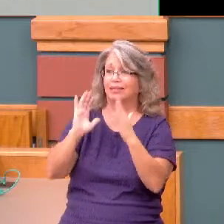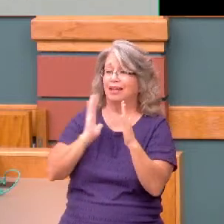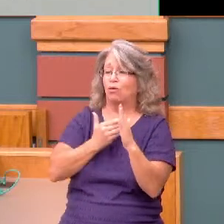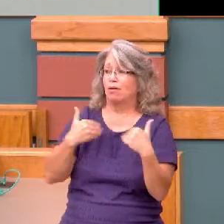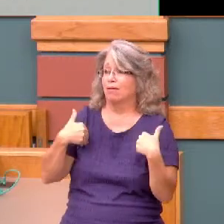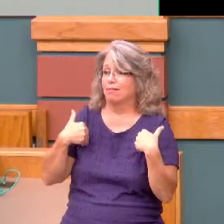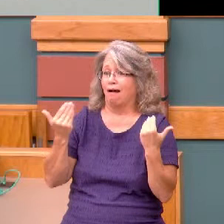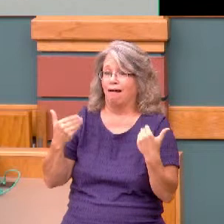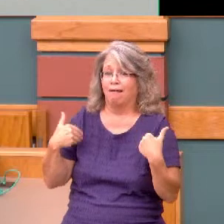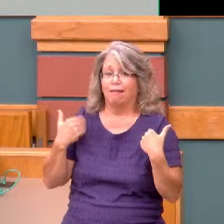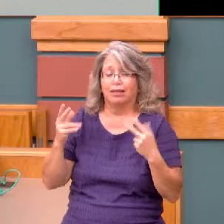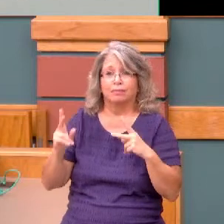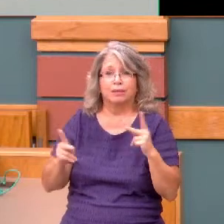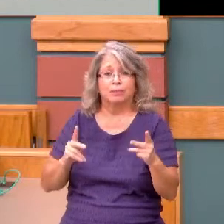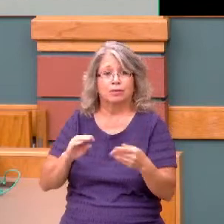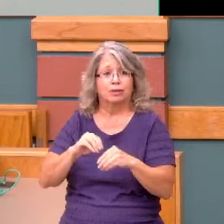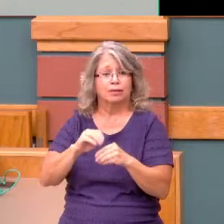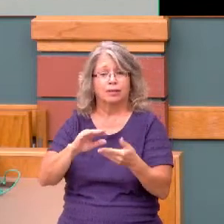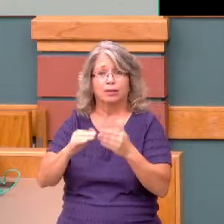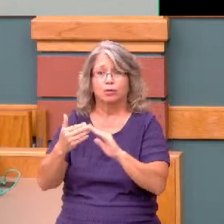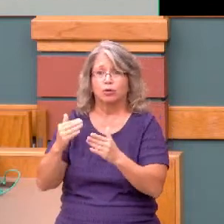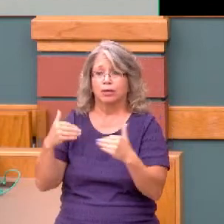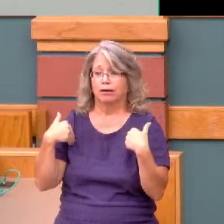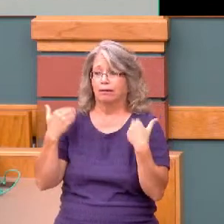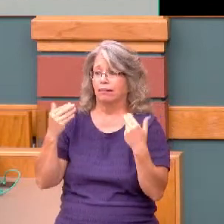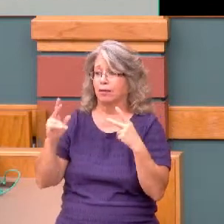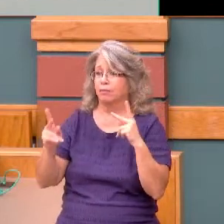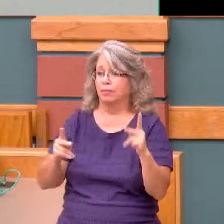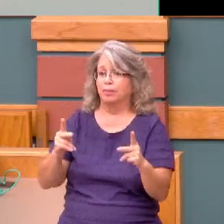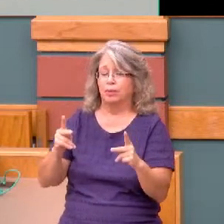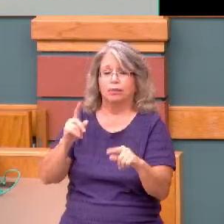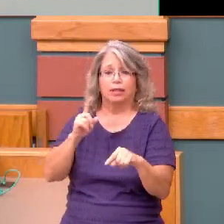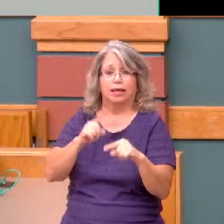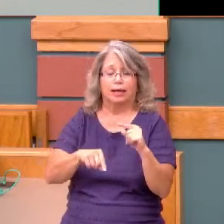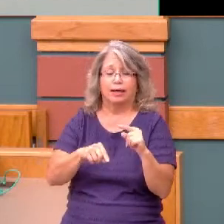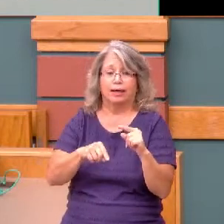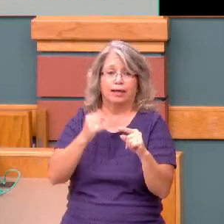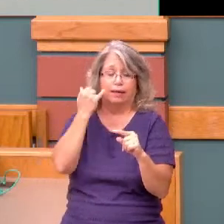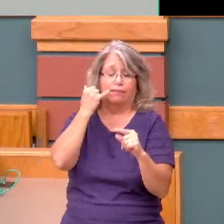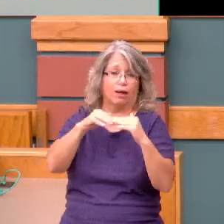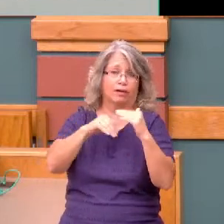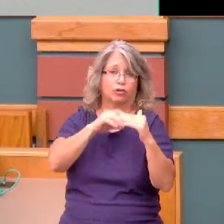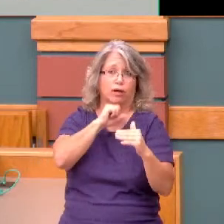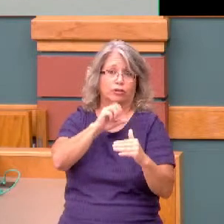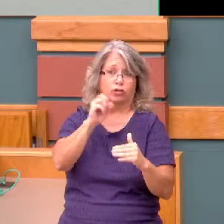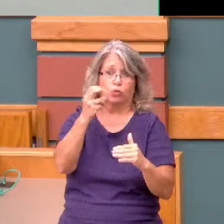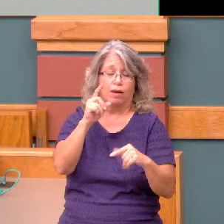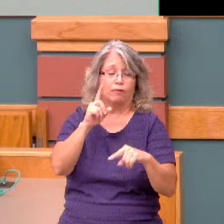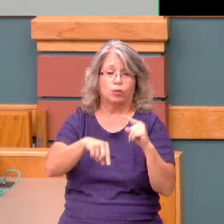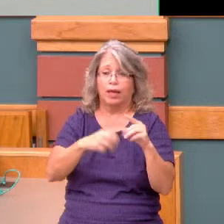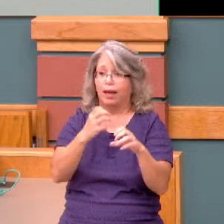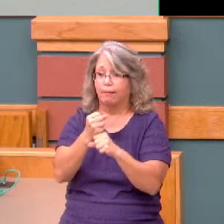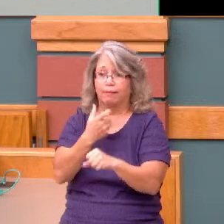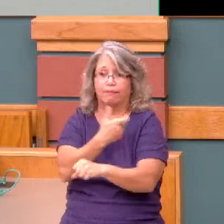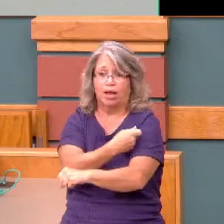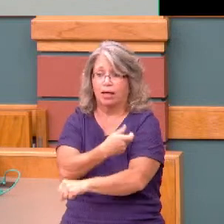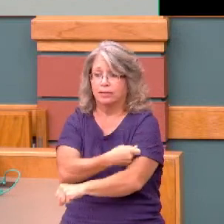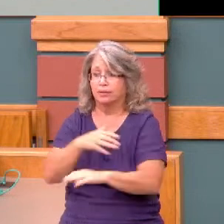community. Younger people in the coastal bend can't be vaccinated if you're below 12 years old.